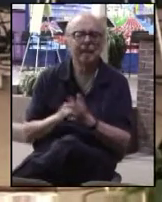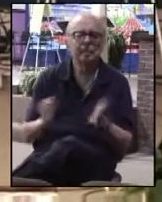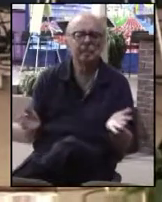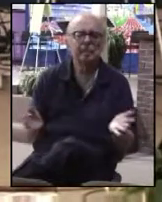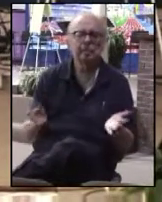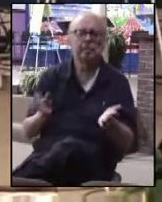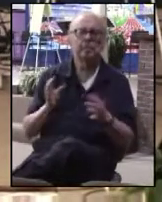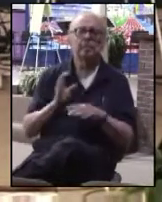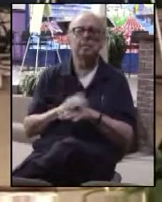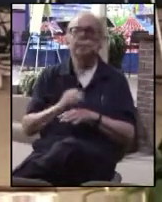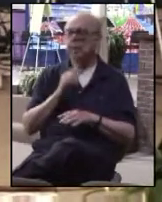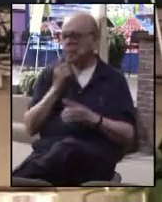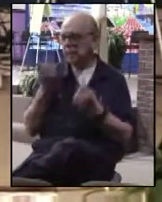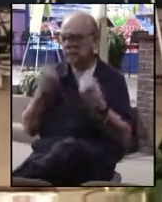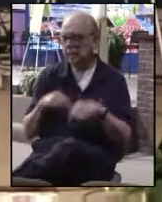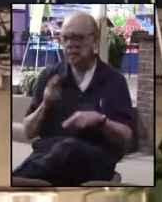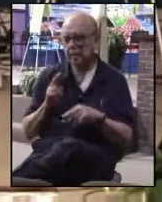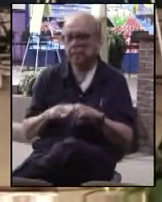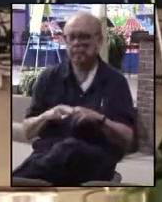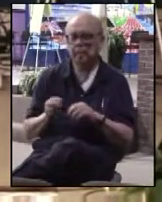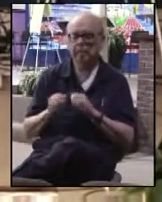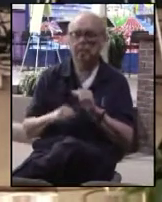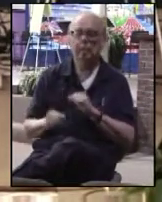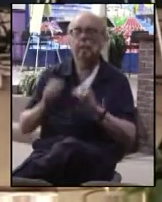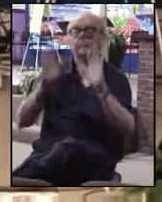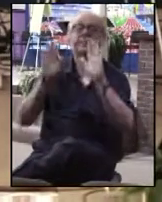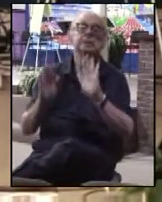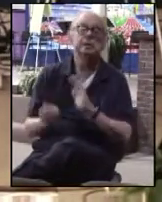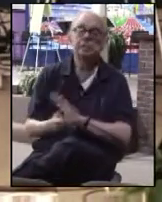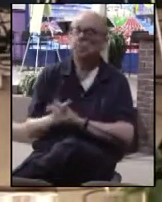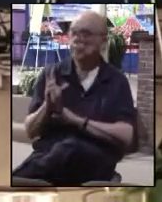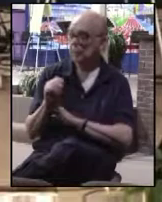church isn't just coming here and sitting with each other on Sunday morning